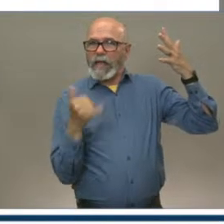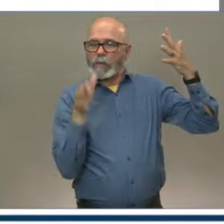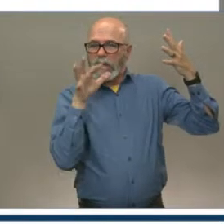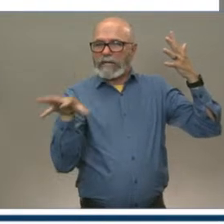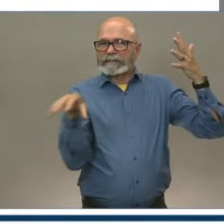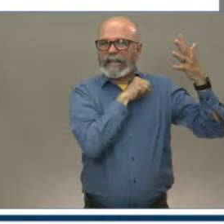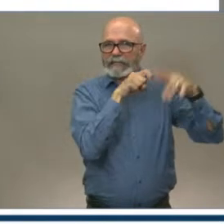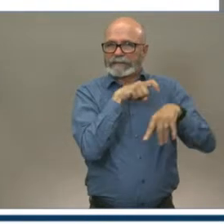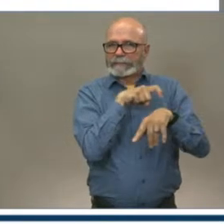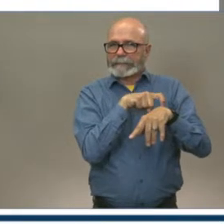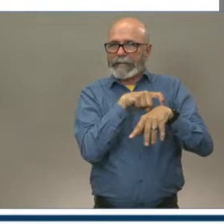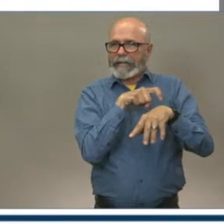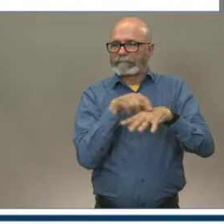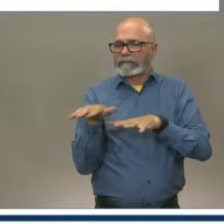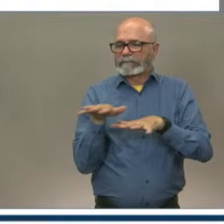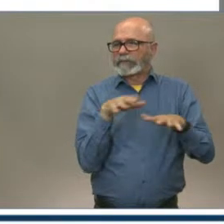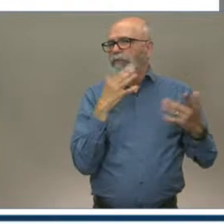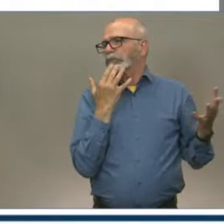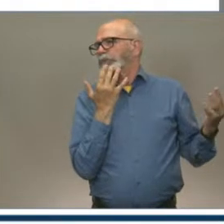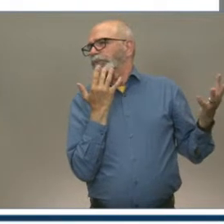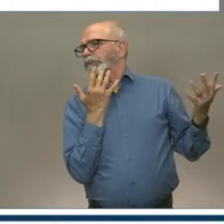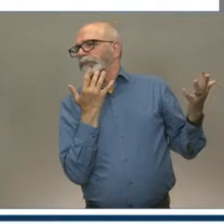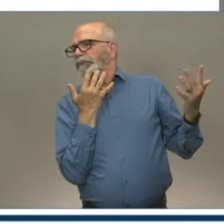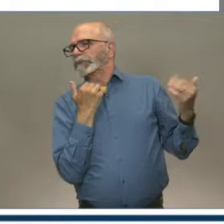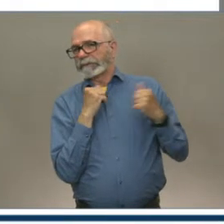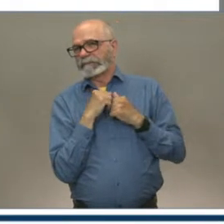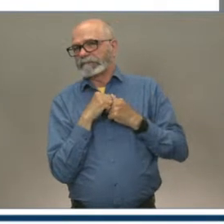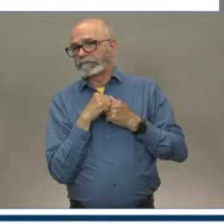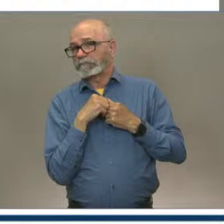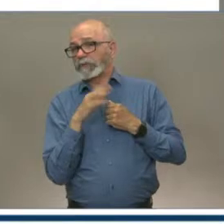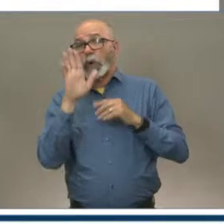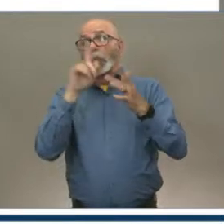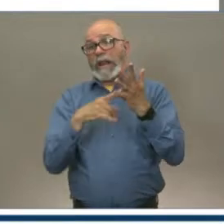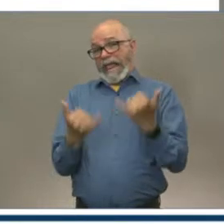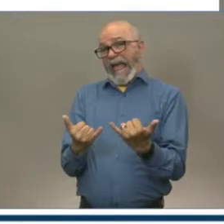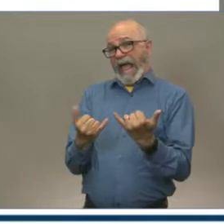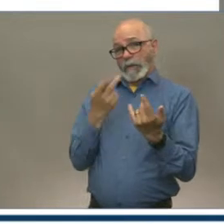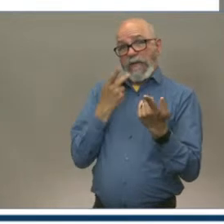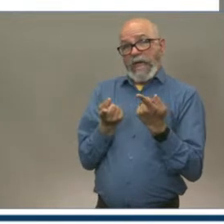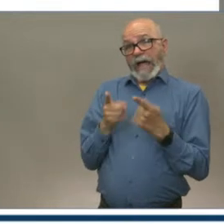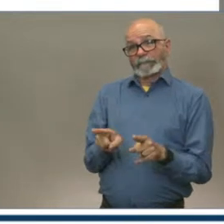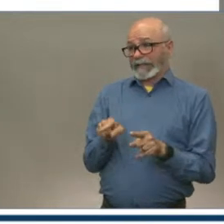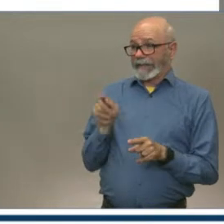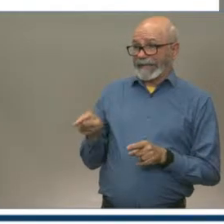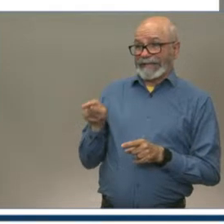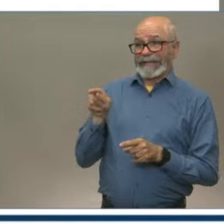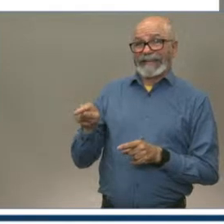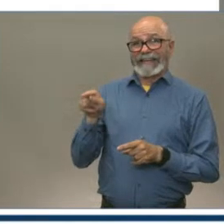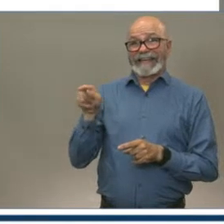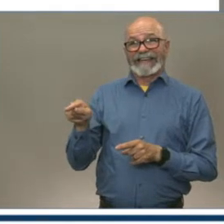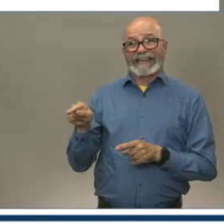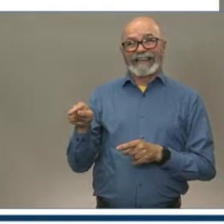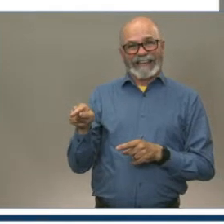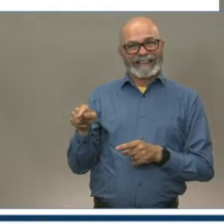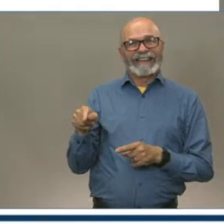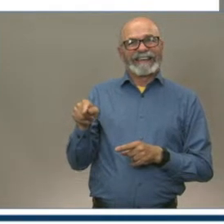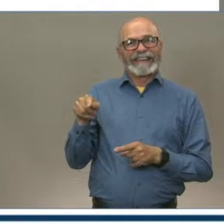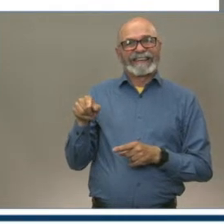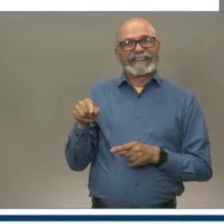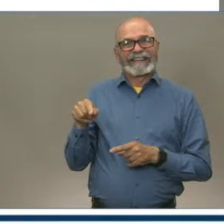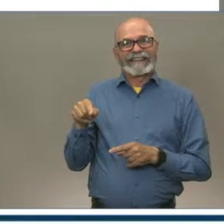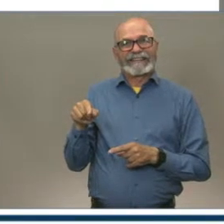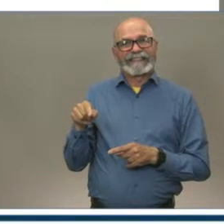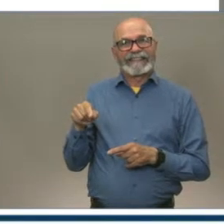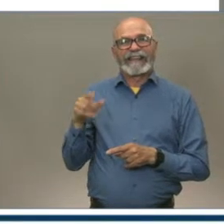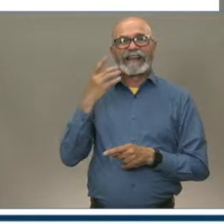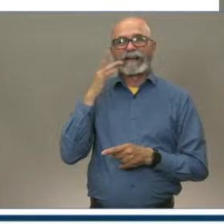seeing the activity you see in front of us, like today, that was the result of things that were happening in disease